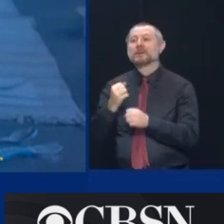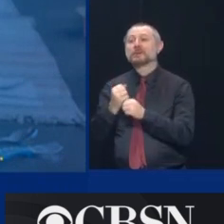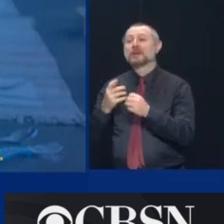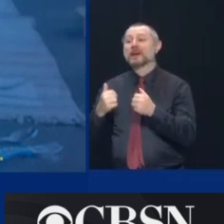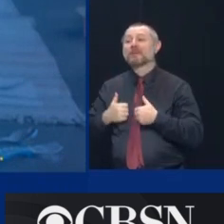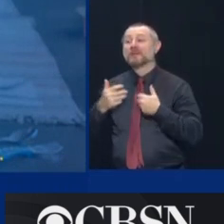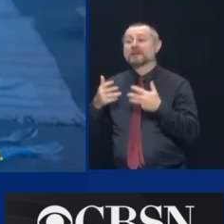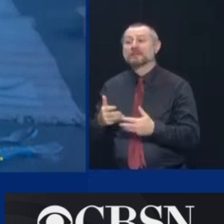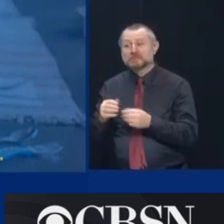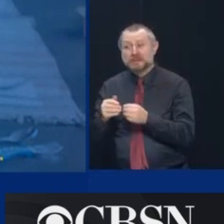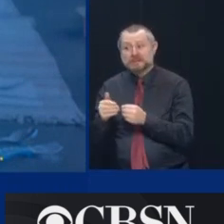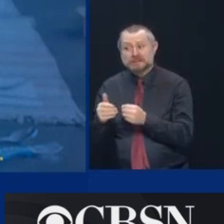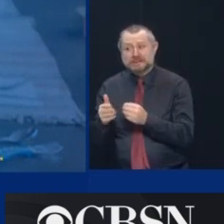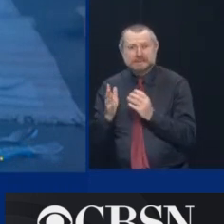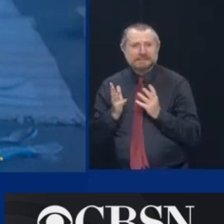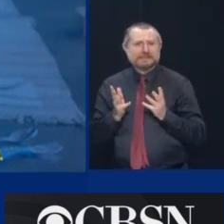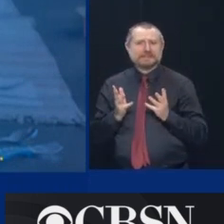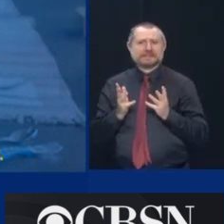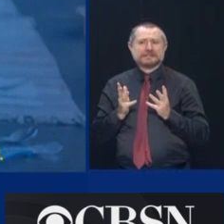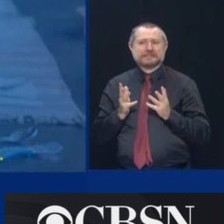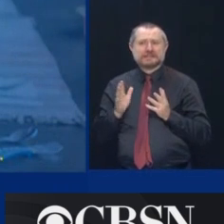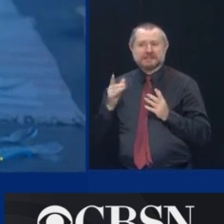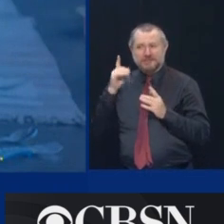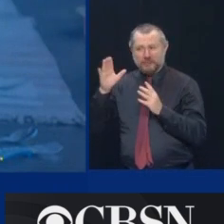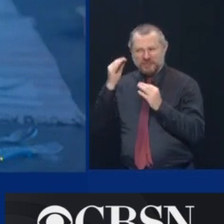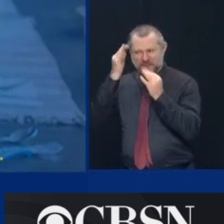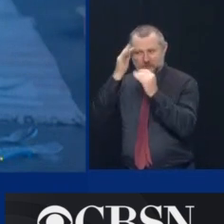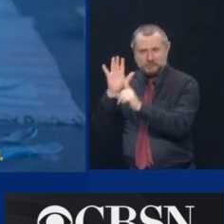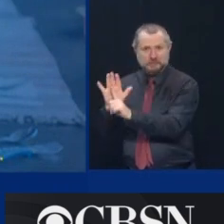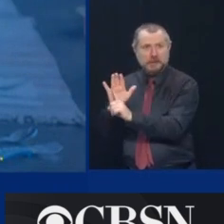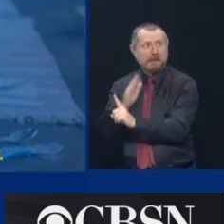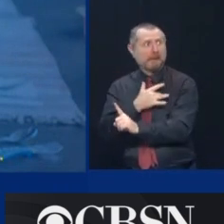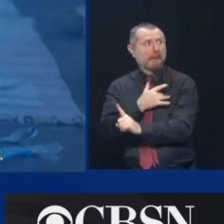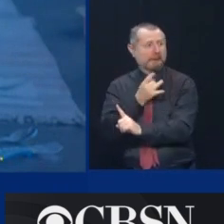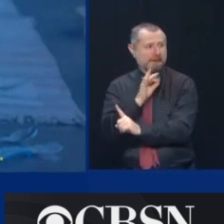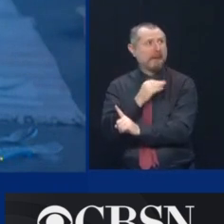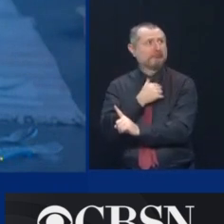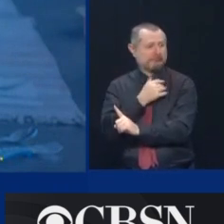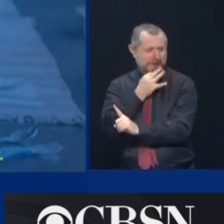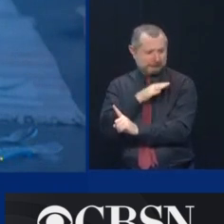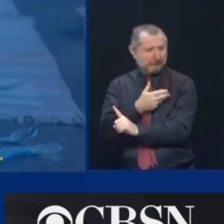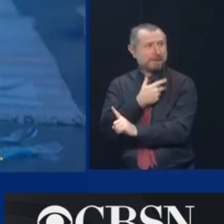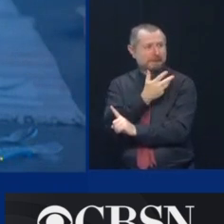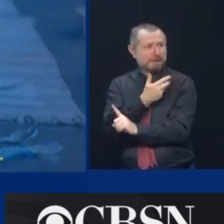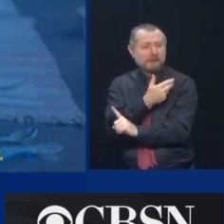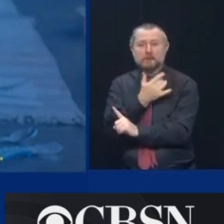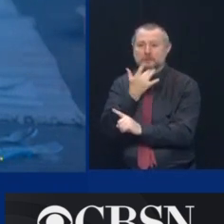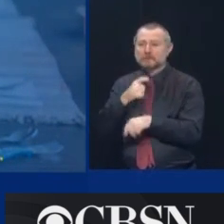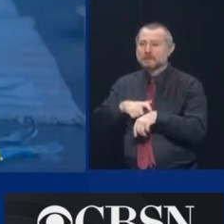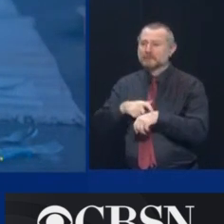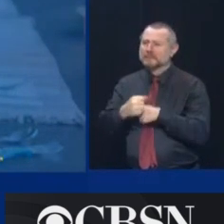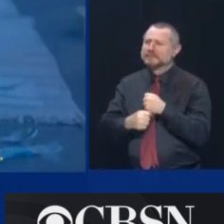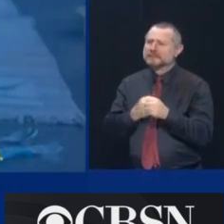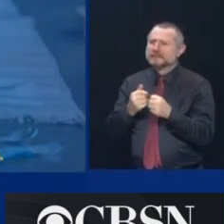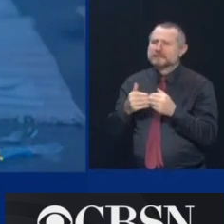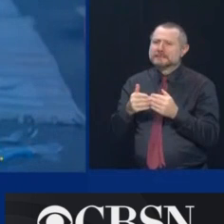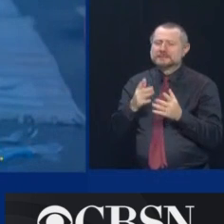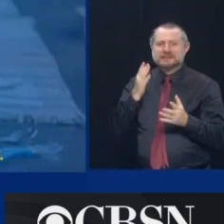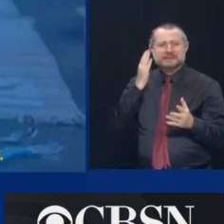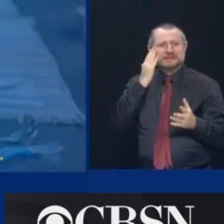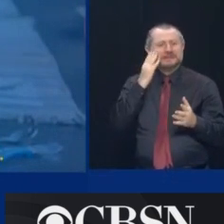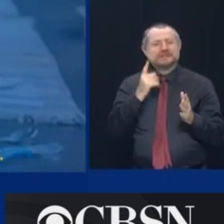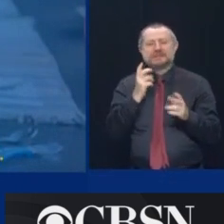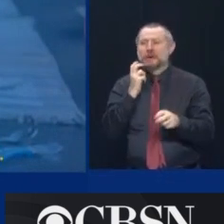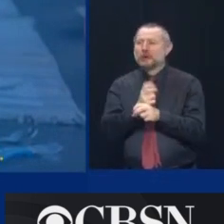start to think that way. But it's hard, but sometimes hard is